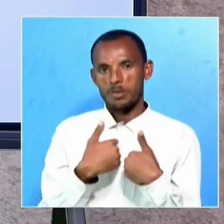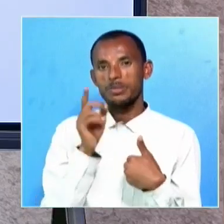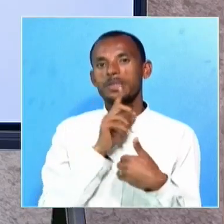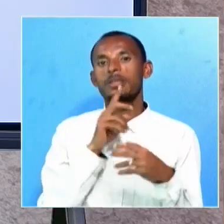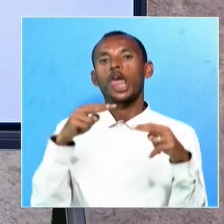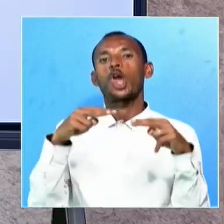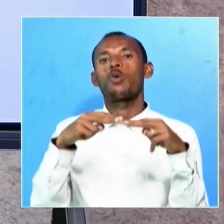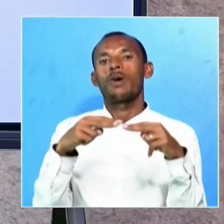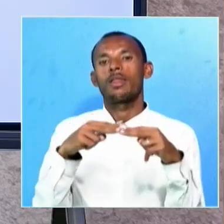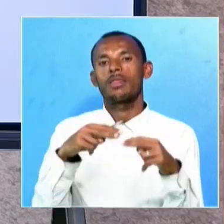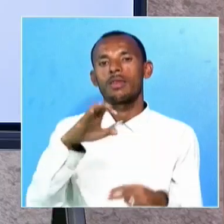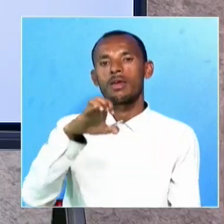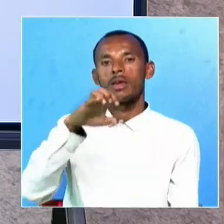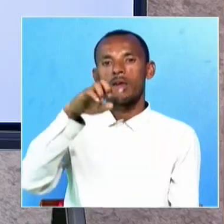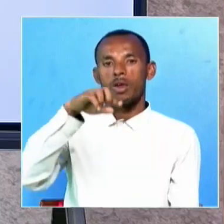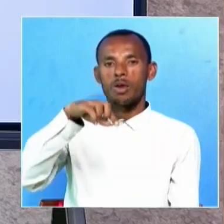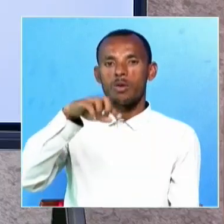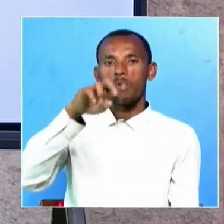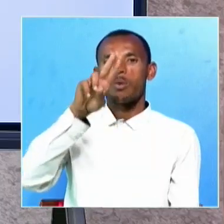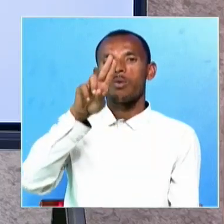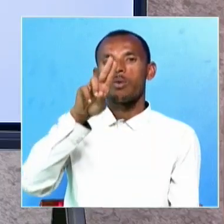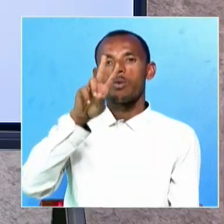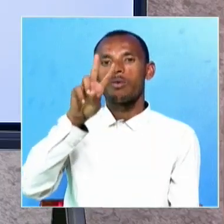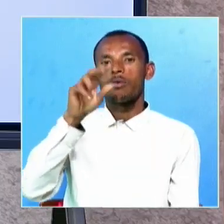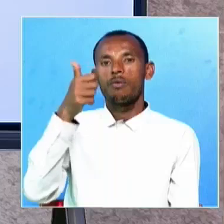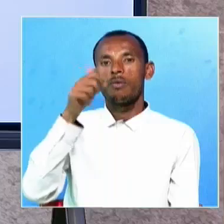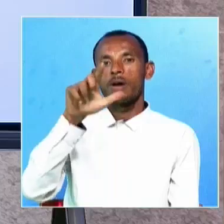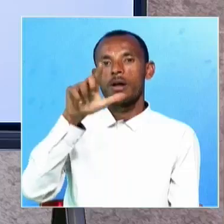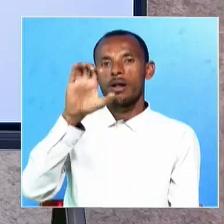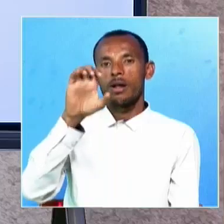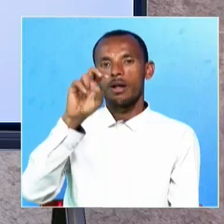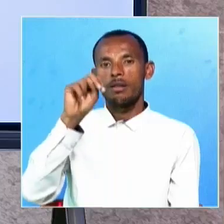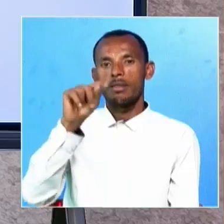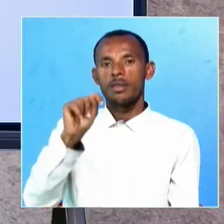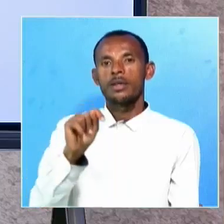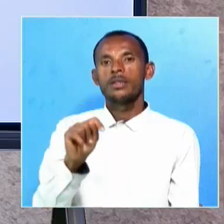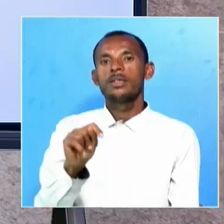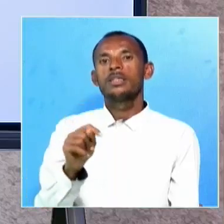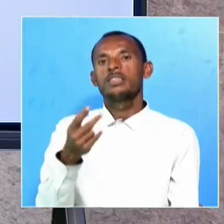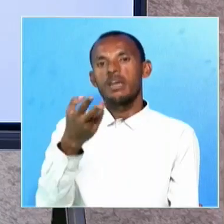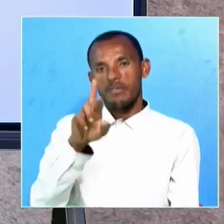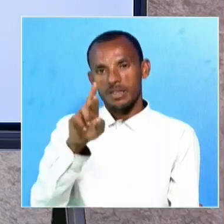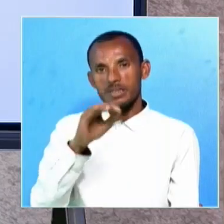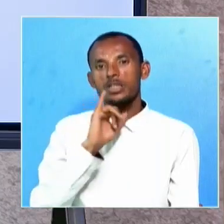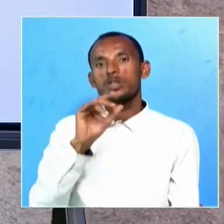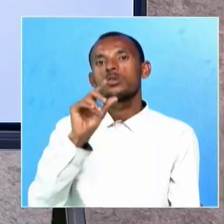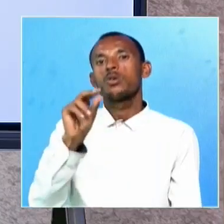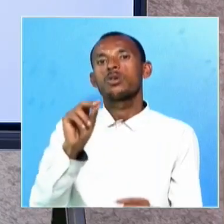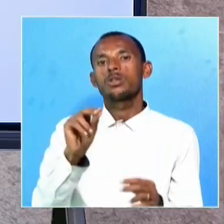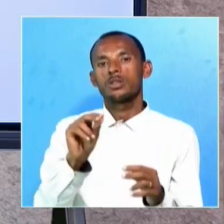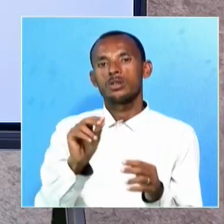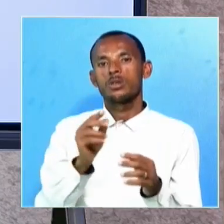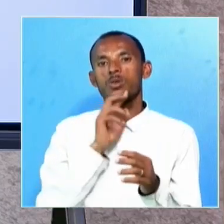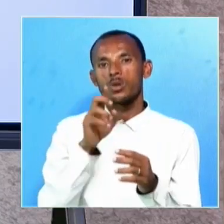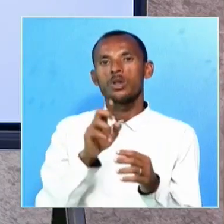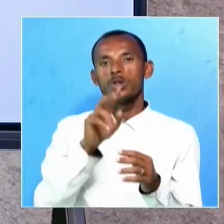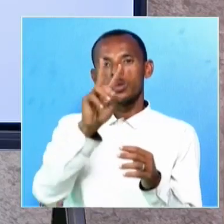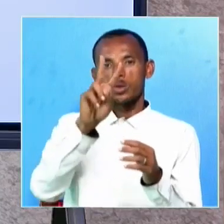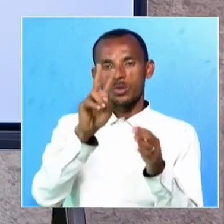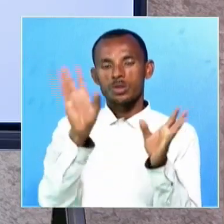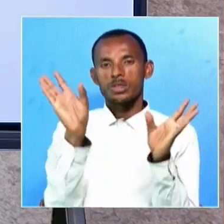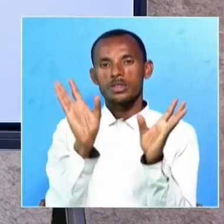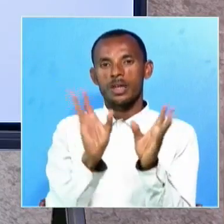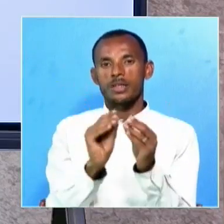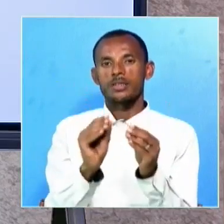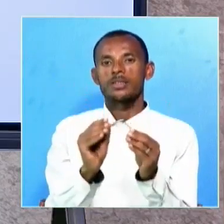same. Therefore, if two sets are equal, they are equivalent. But the reverse is not true. If two sets are equivalent, they